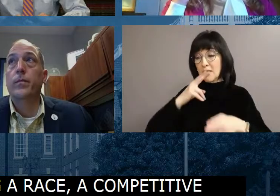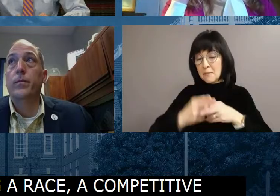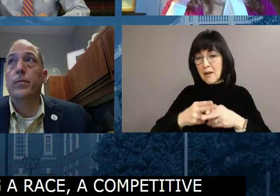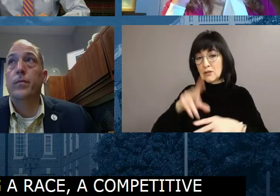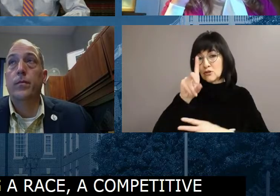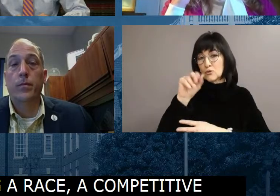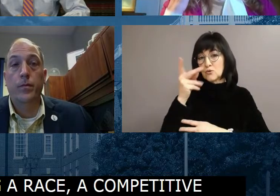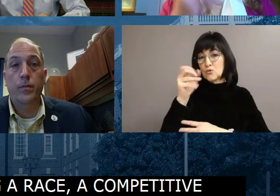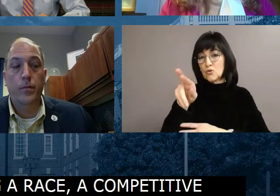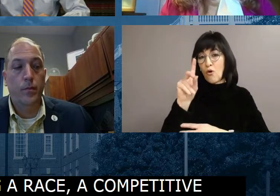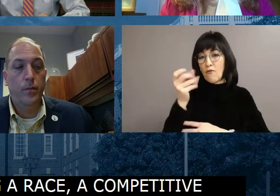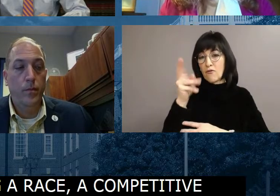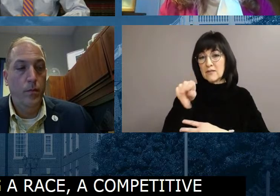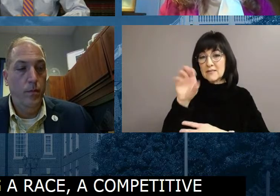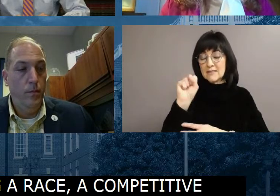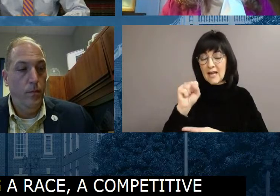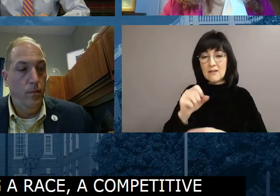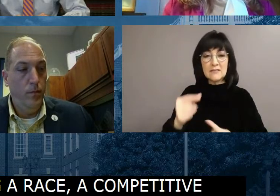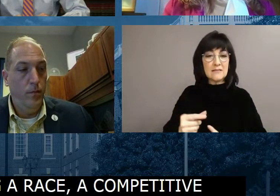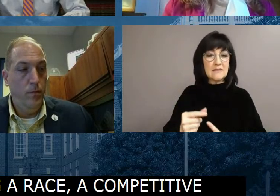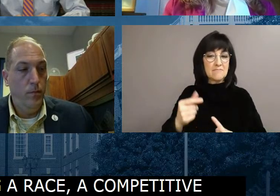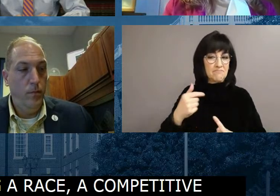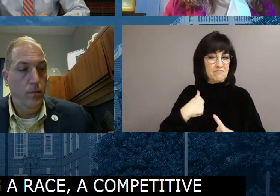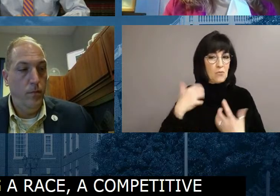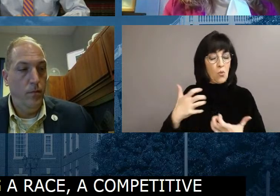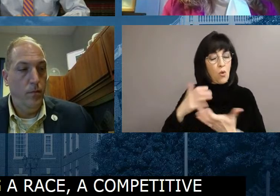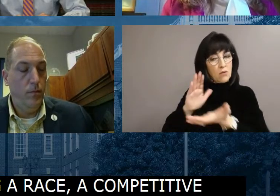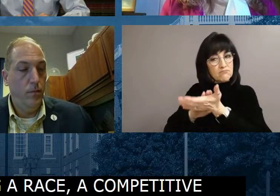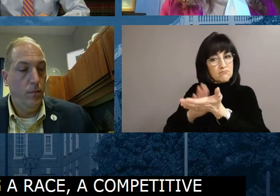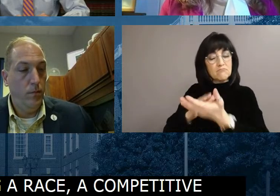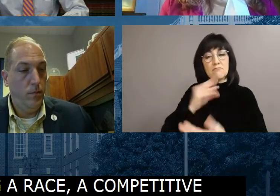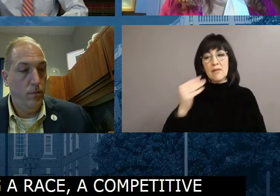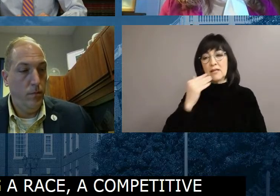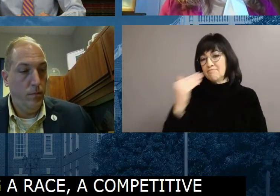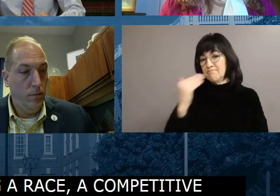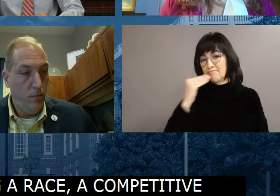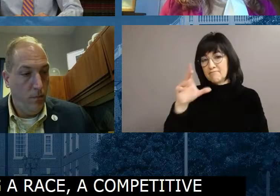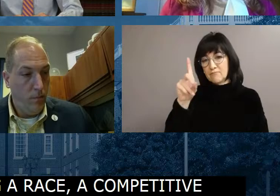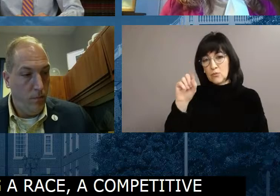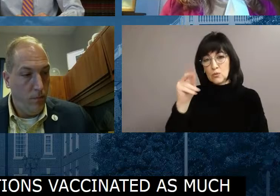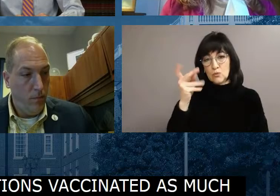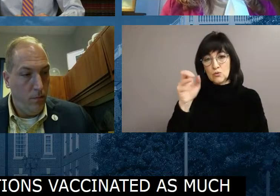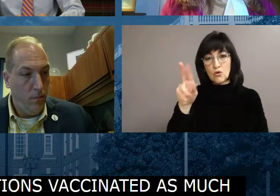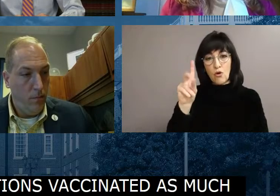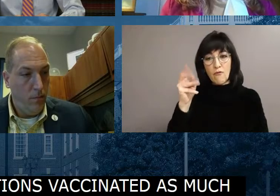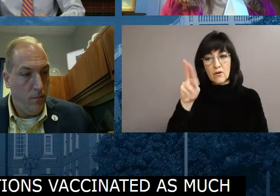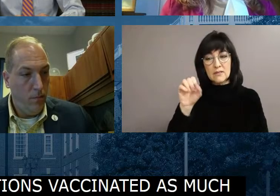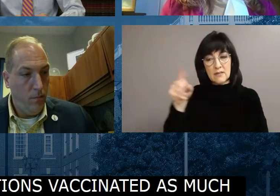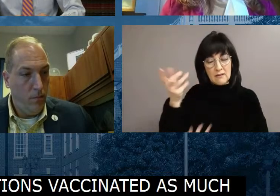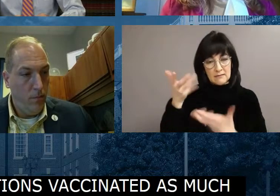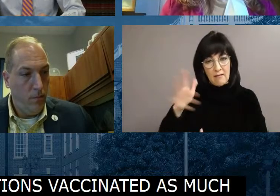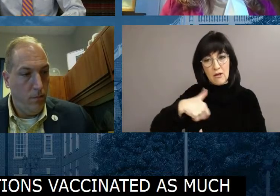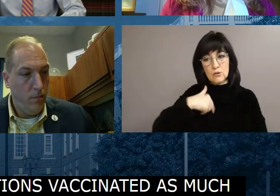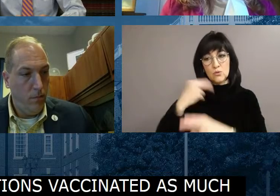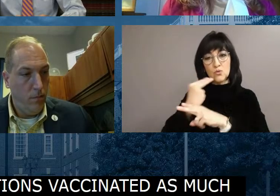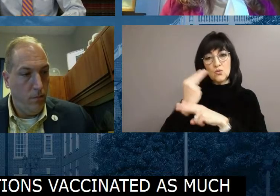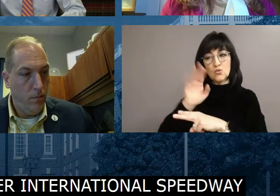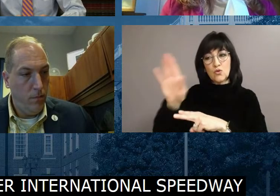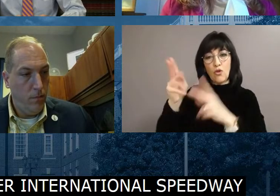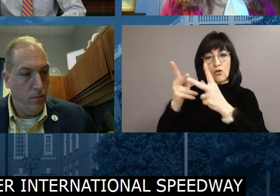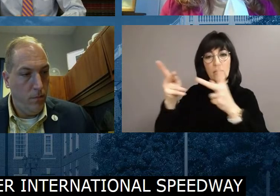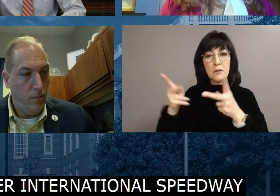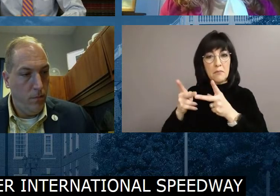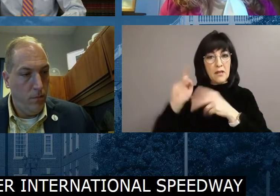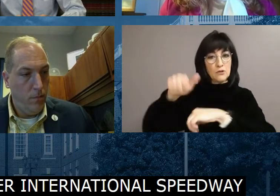to the Dover Speedway for allowing us to use that as a vaccination clinic. We did